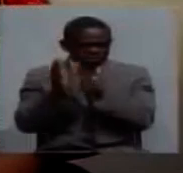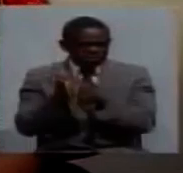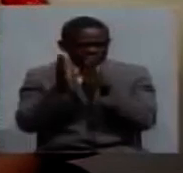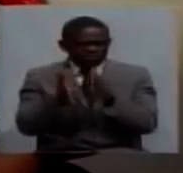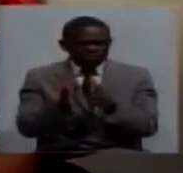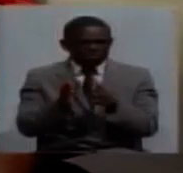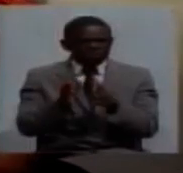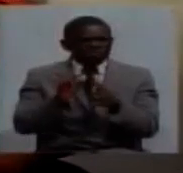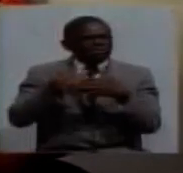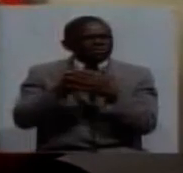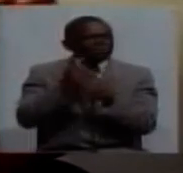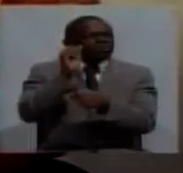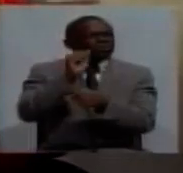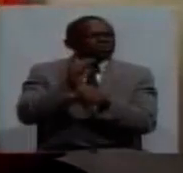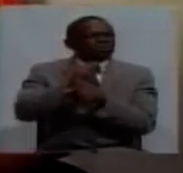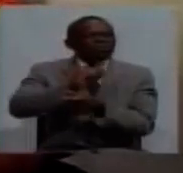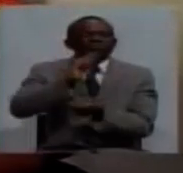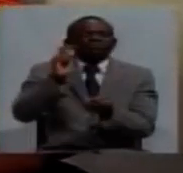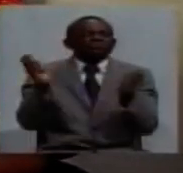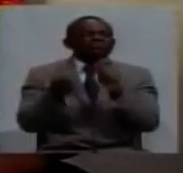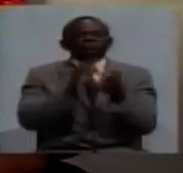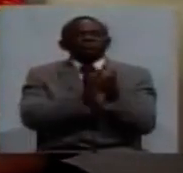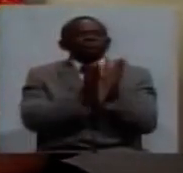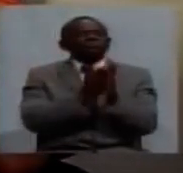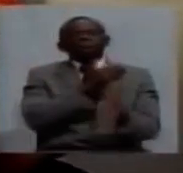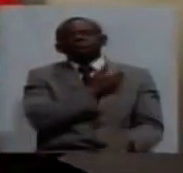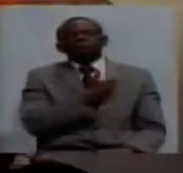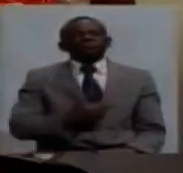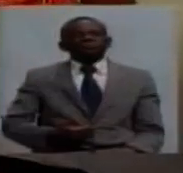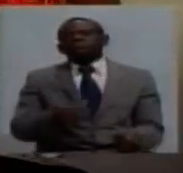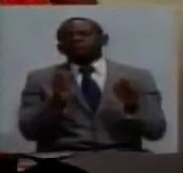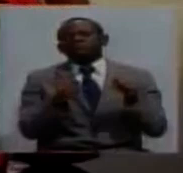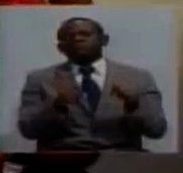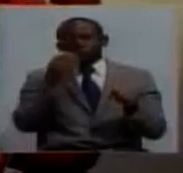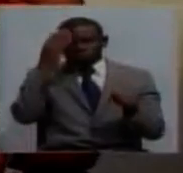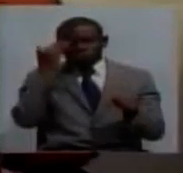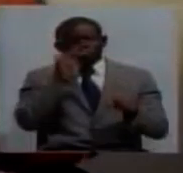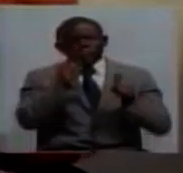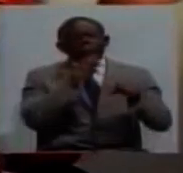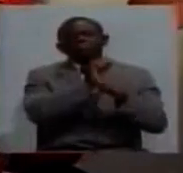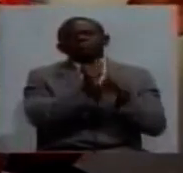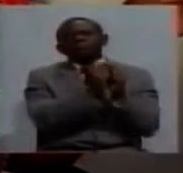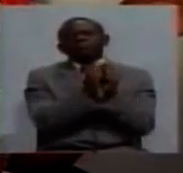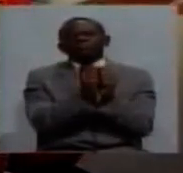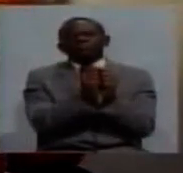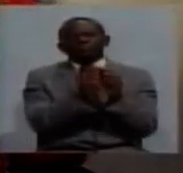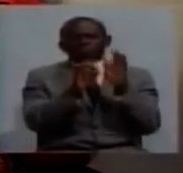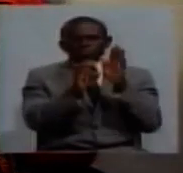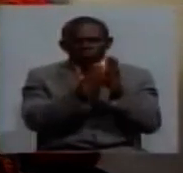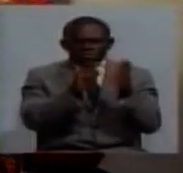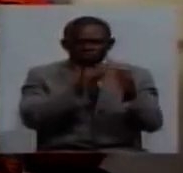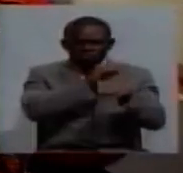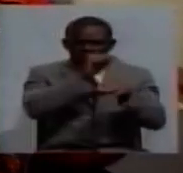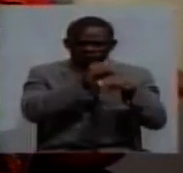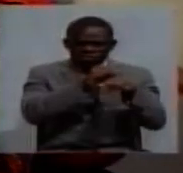we'll be held accountable. For example, this national performance framework will come up, the national, where we see where